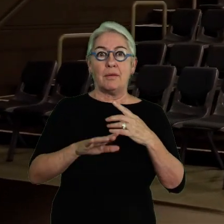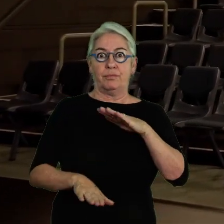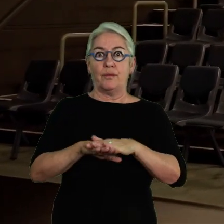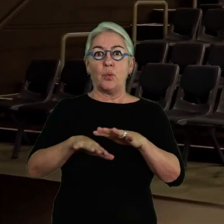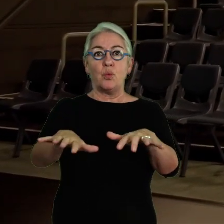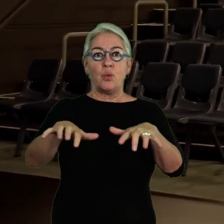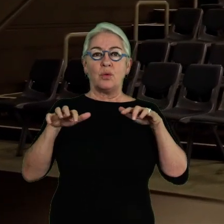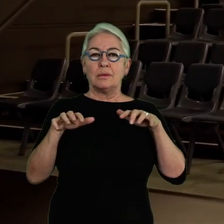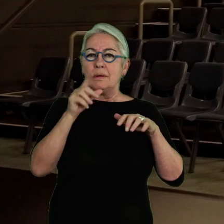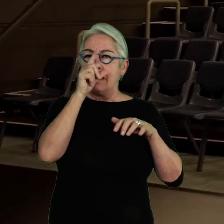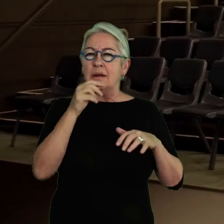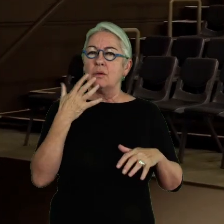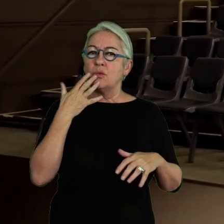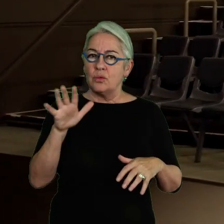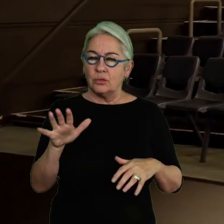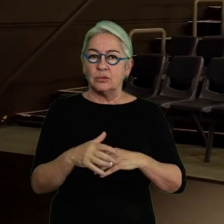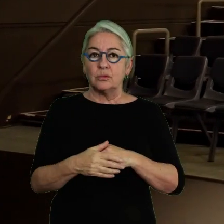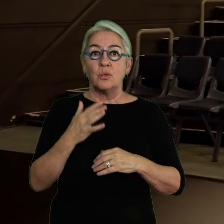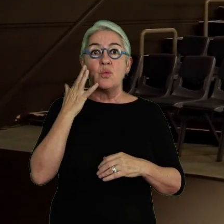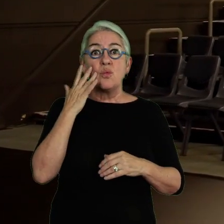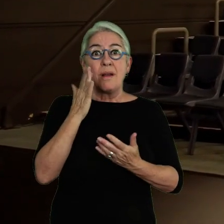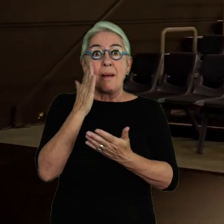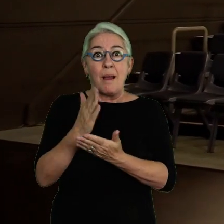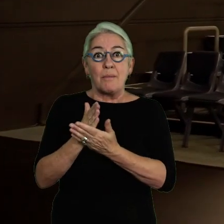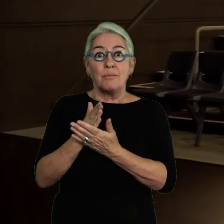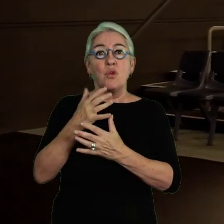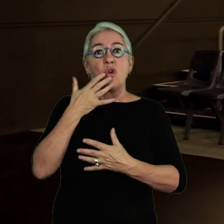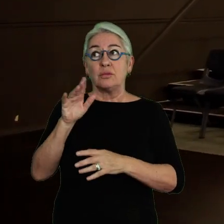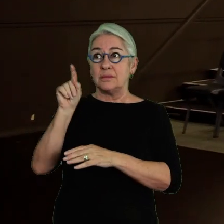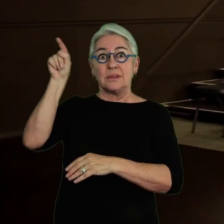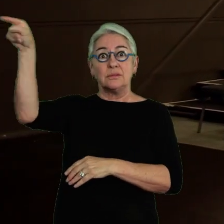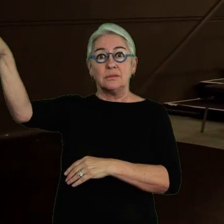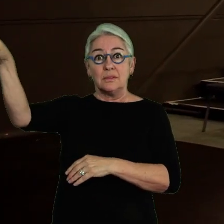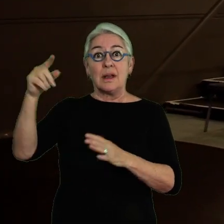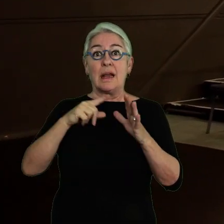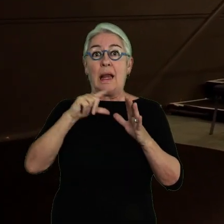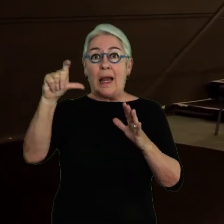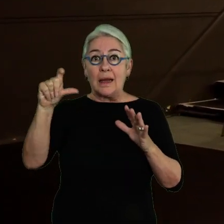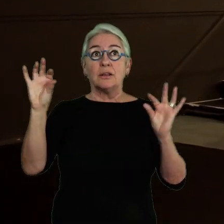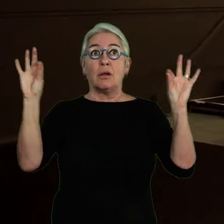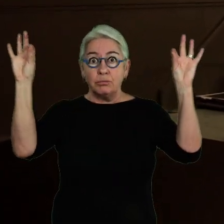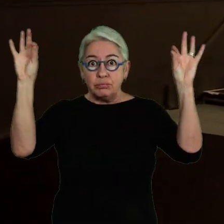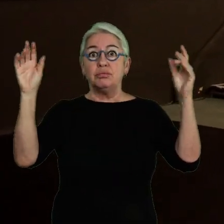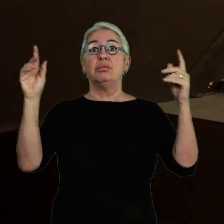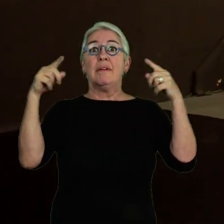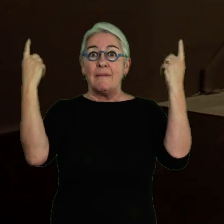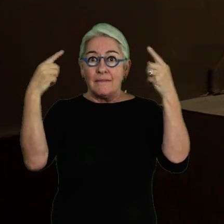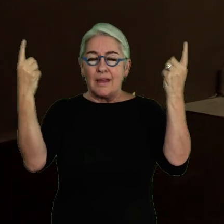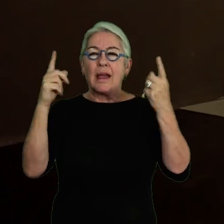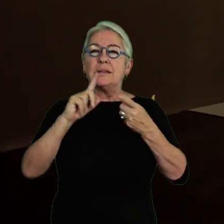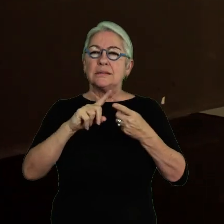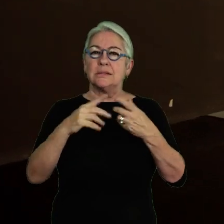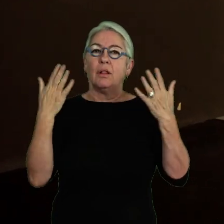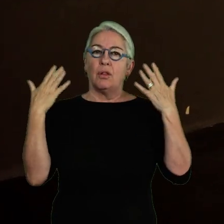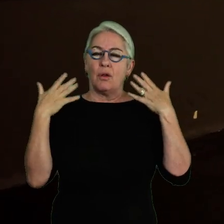These are used to reduce the temperature in the studio as it can get hot in the summer and with a big audience. On heatwave days, the temperature can be high even with